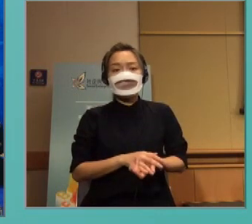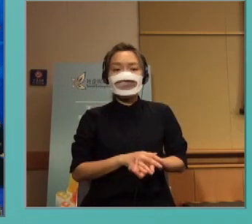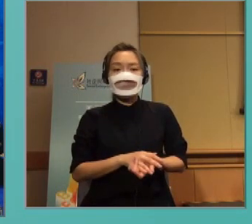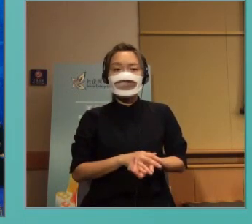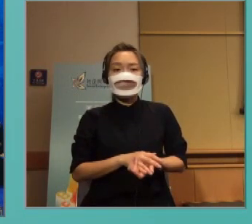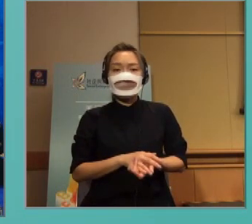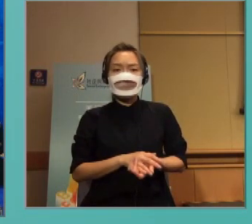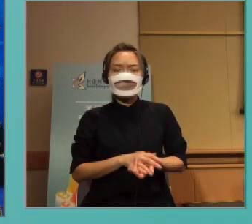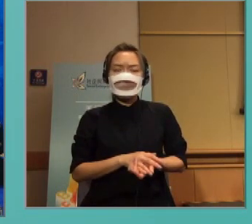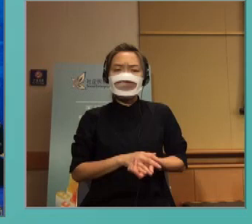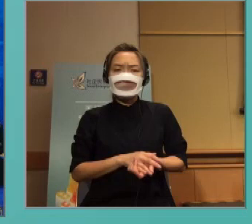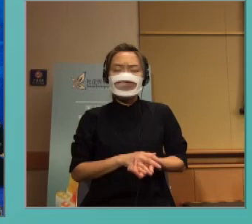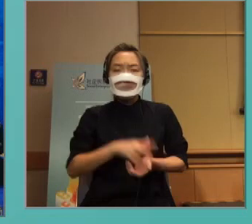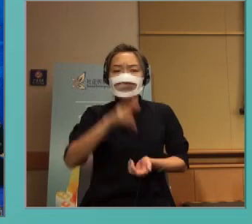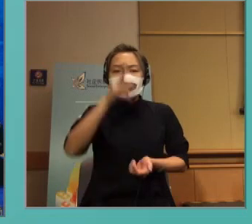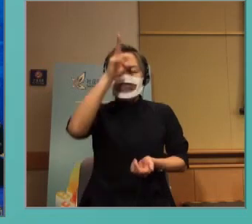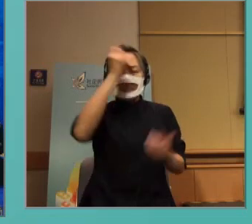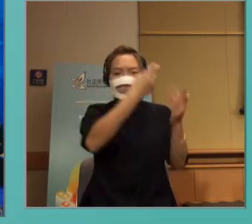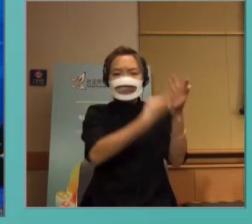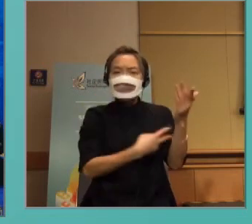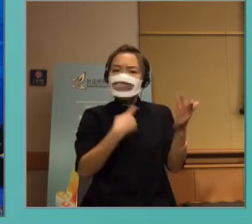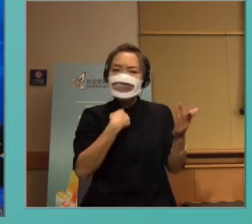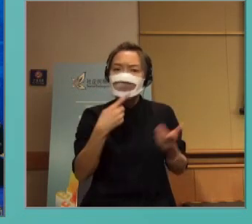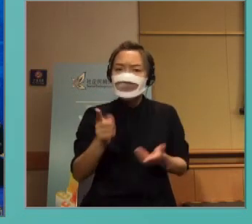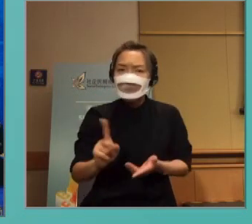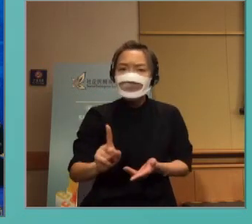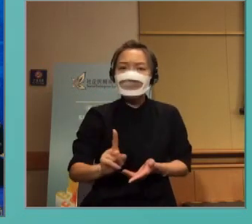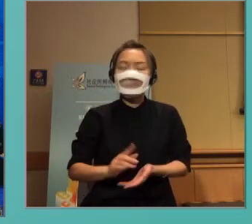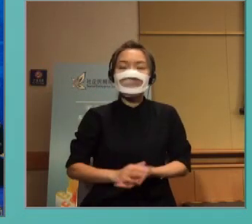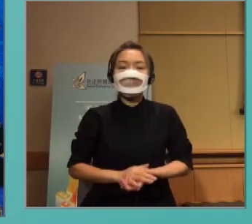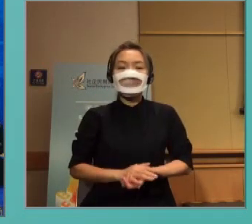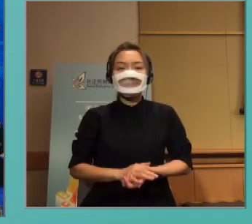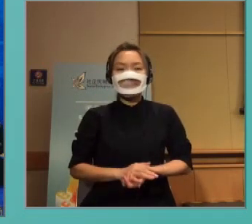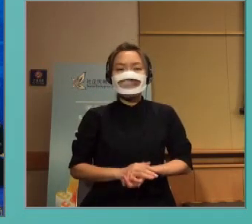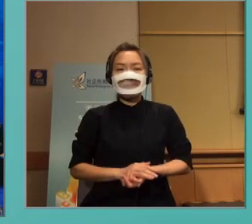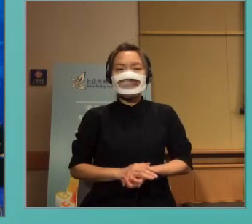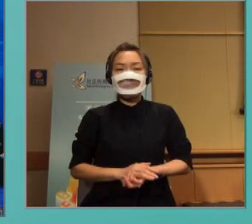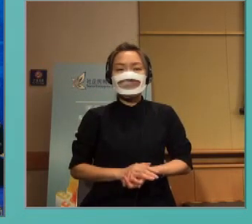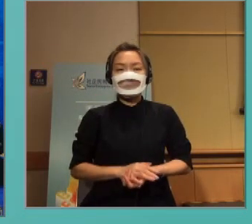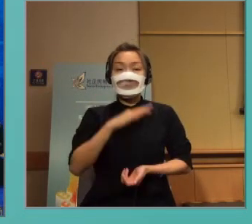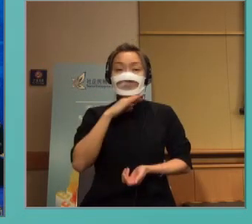need for the NFT and the metaverse to go mainstream, perhaps? Well,